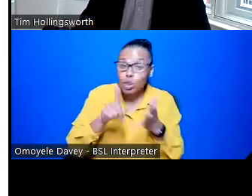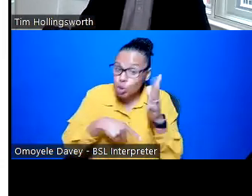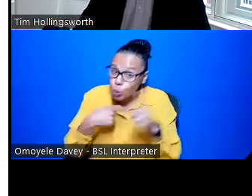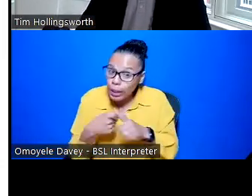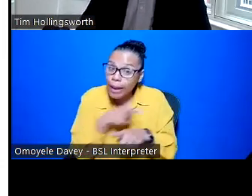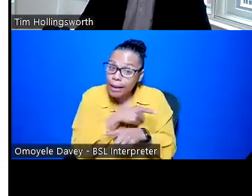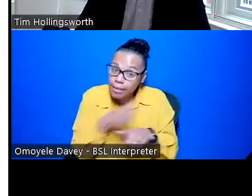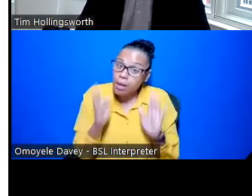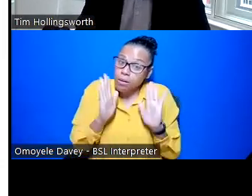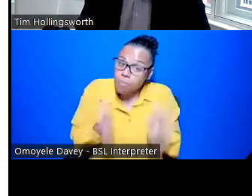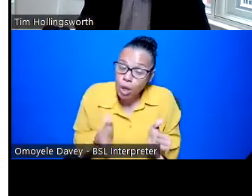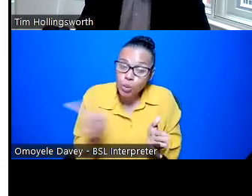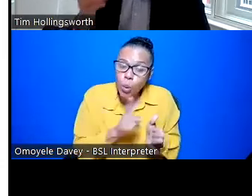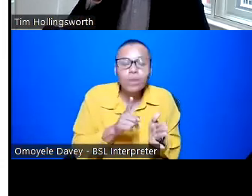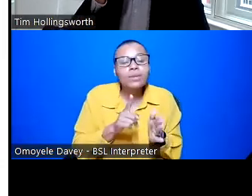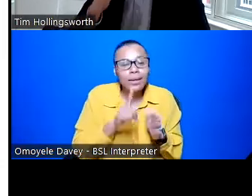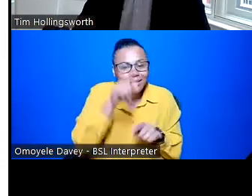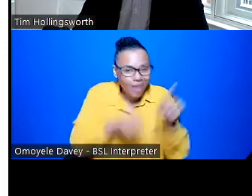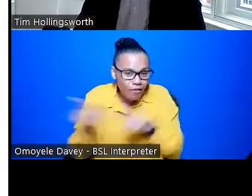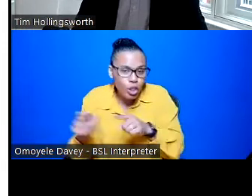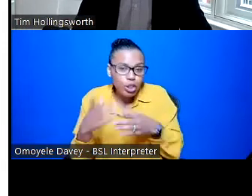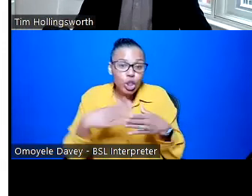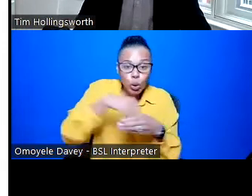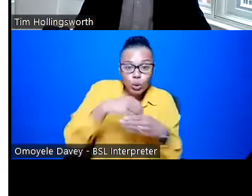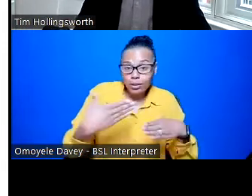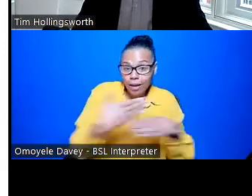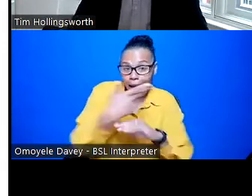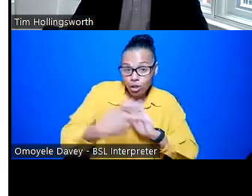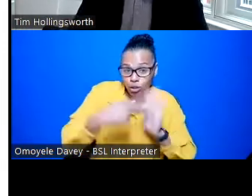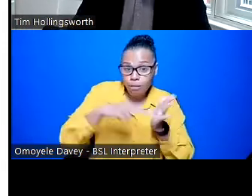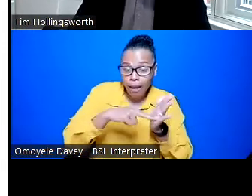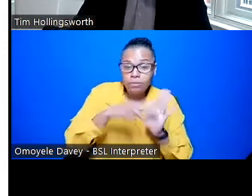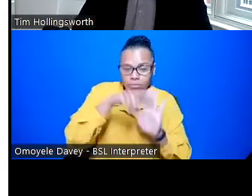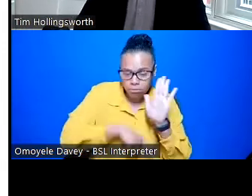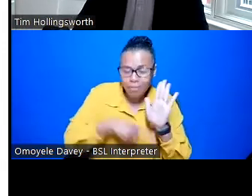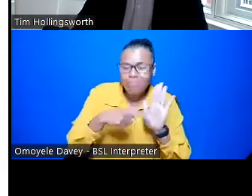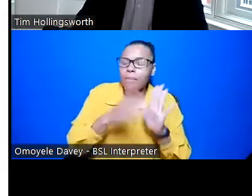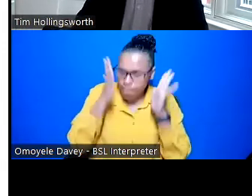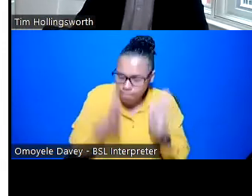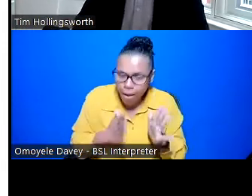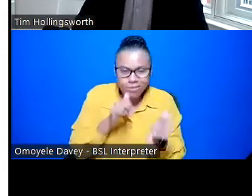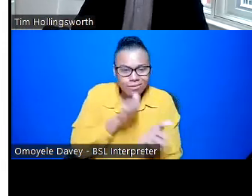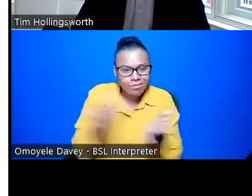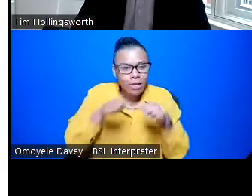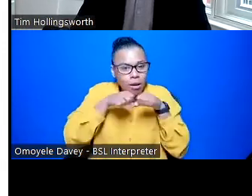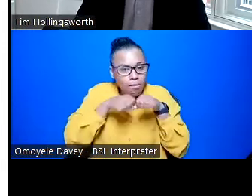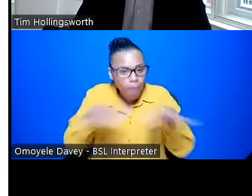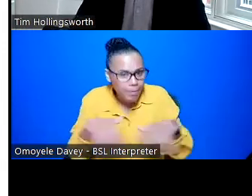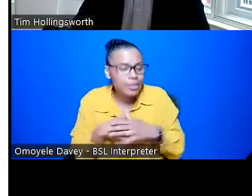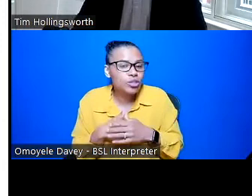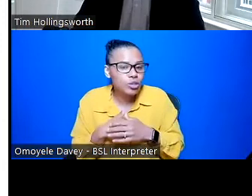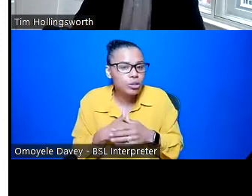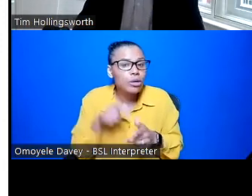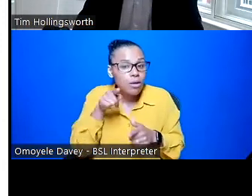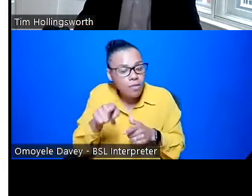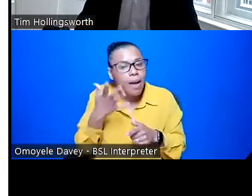have a diversity inclusion action plan that is published and demonstrates what they are doing, not only to address some of the